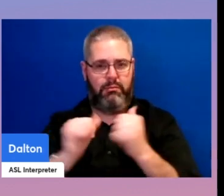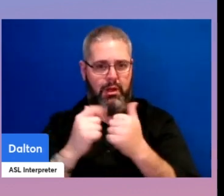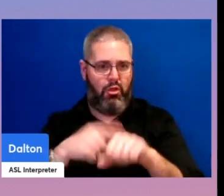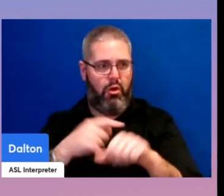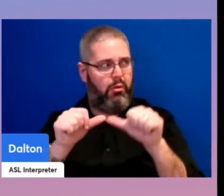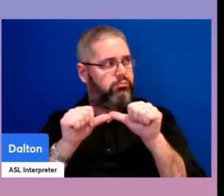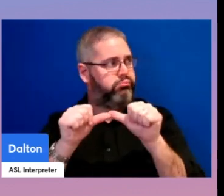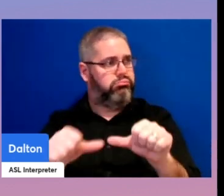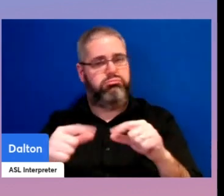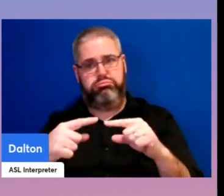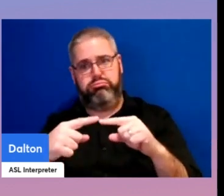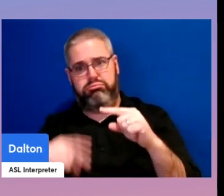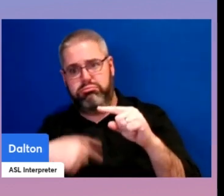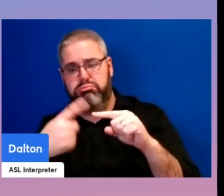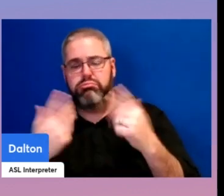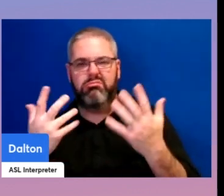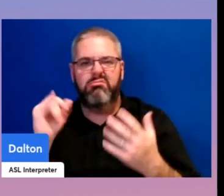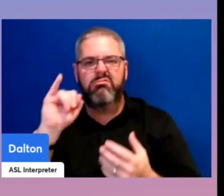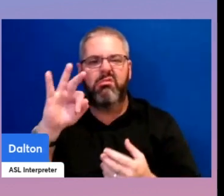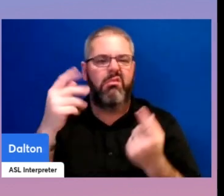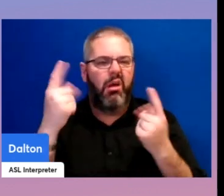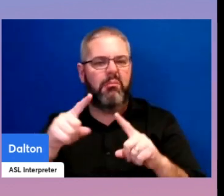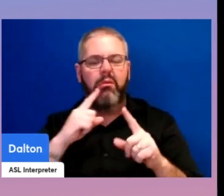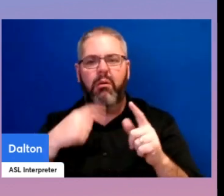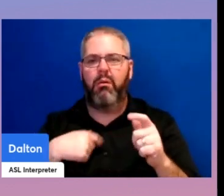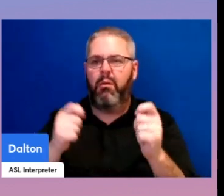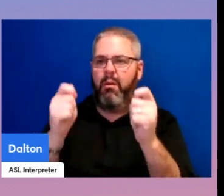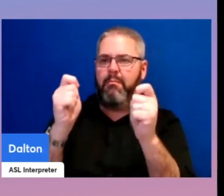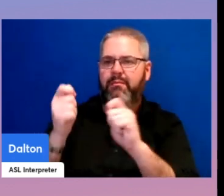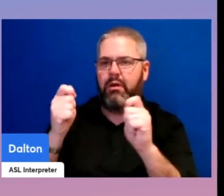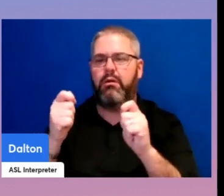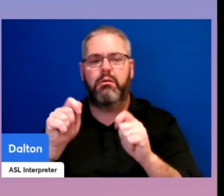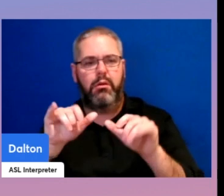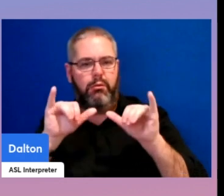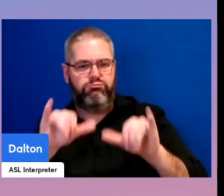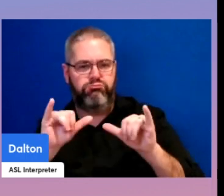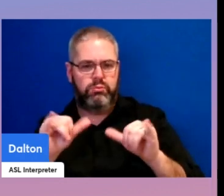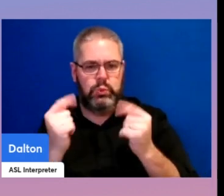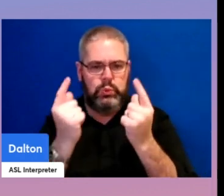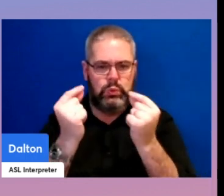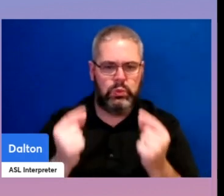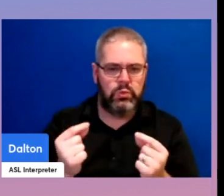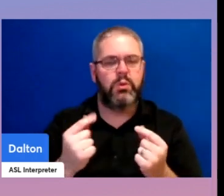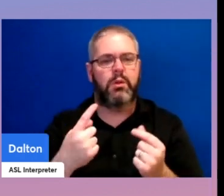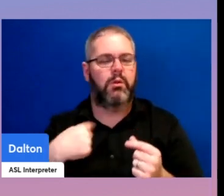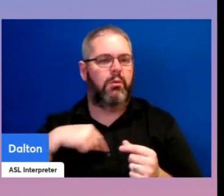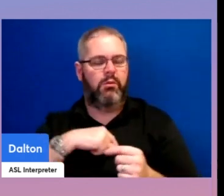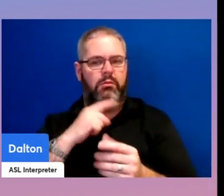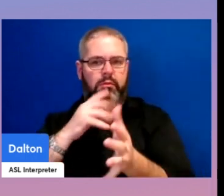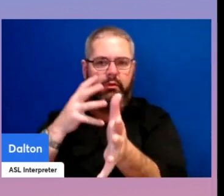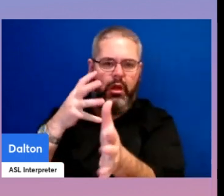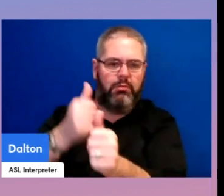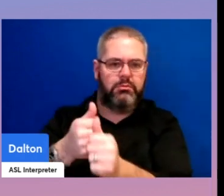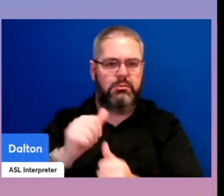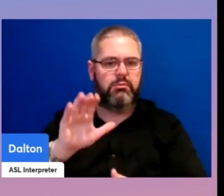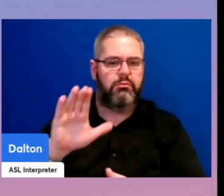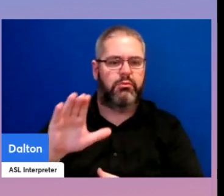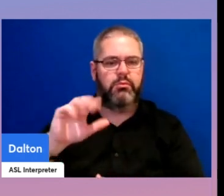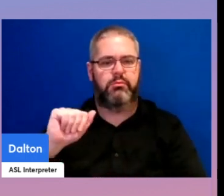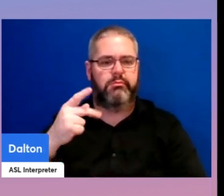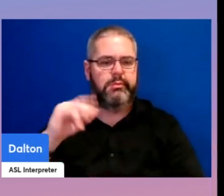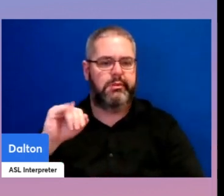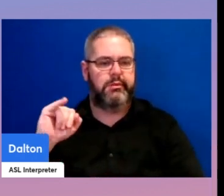if we modify a secret value? So for the same secret, we have updated the key ID. It